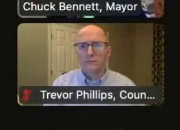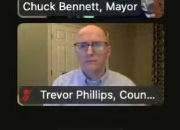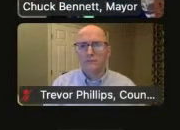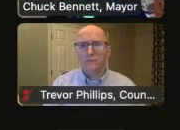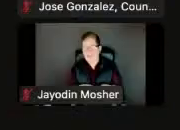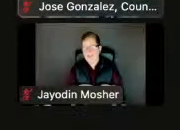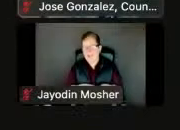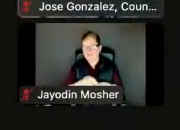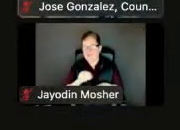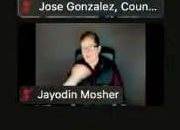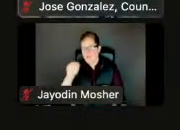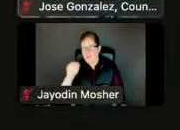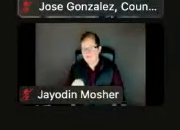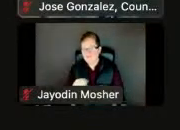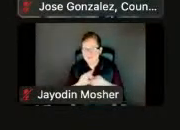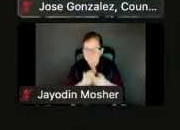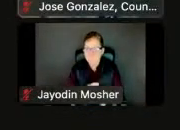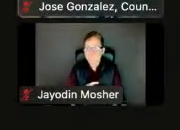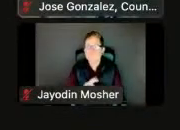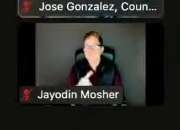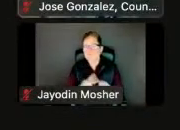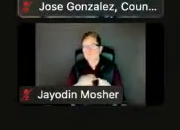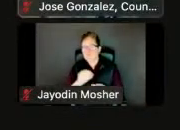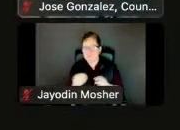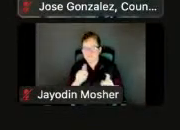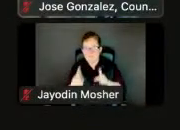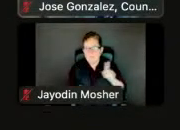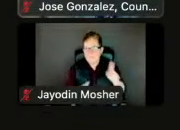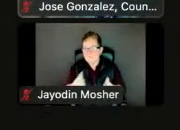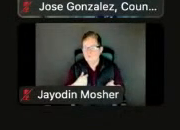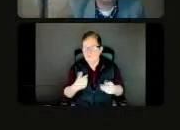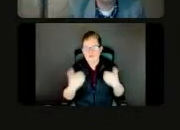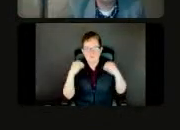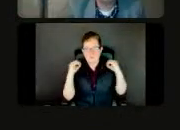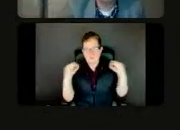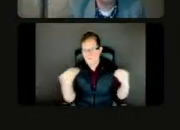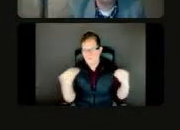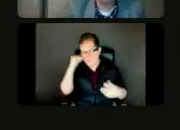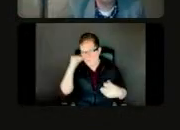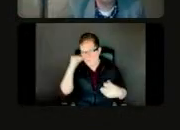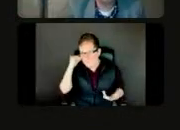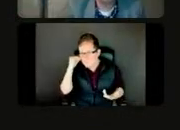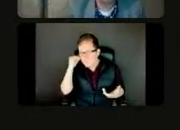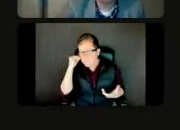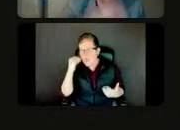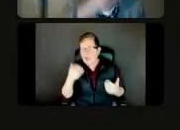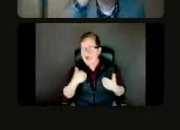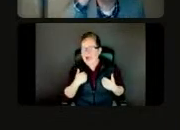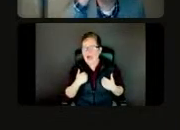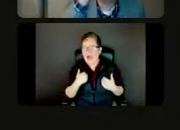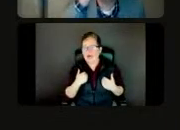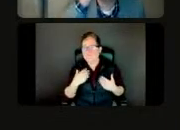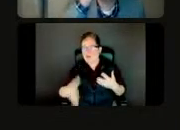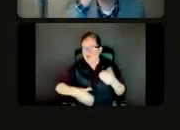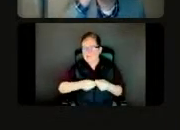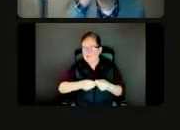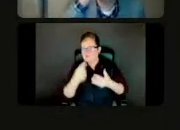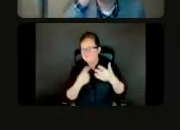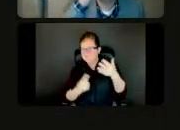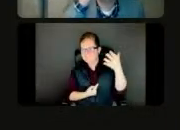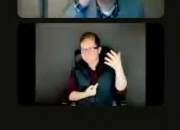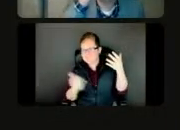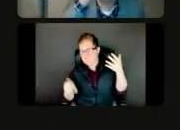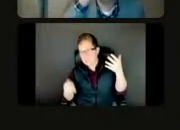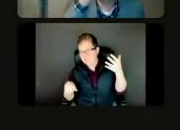twice the national average in terms of percentage of the folks who are homeless. You know, they come with a lot of additional needs, and we just have